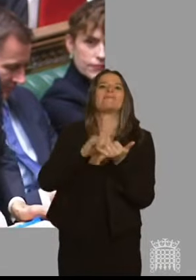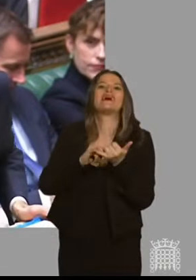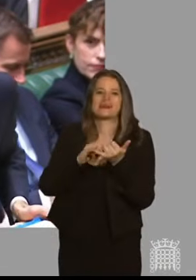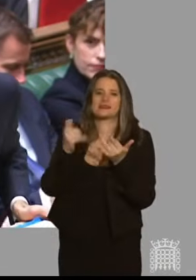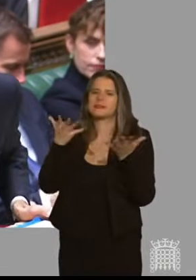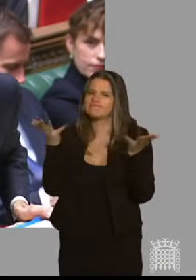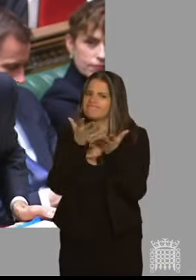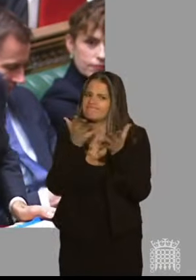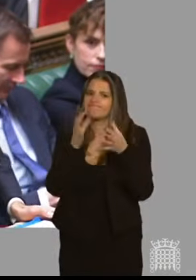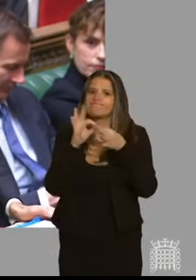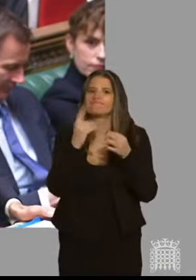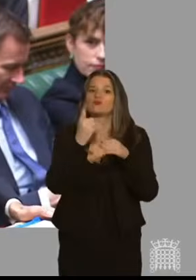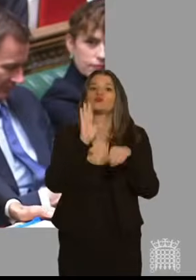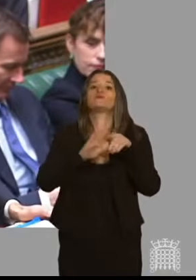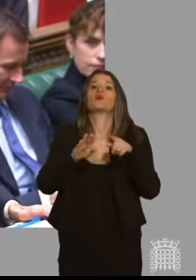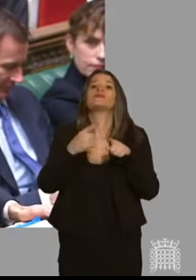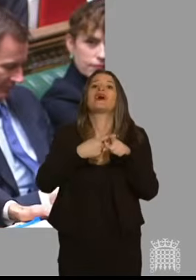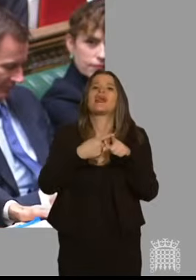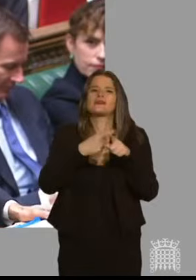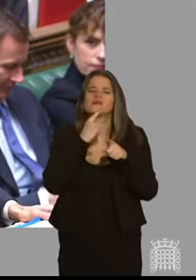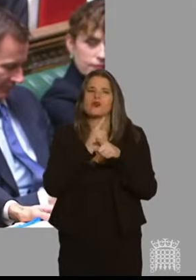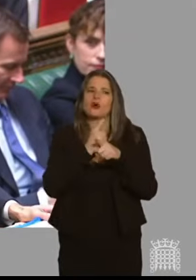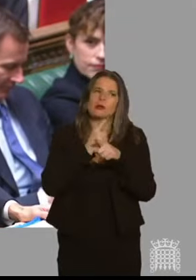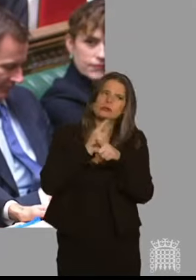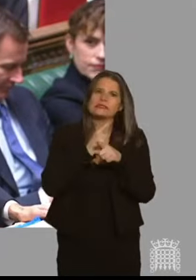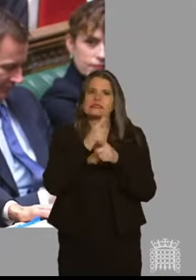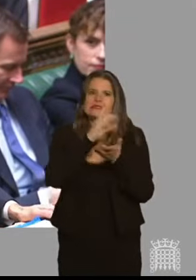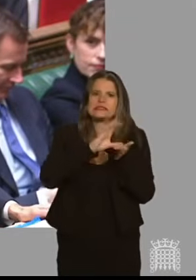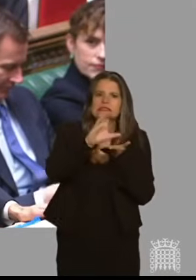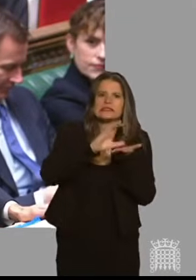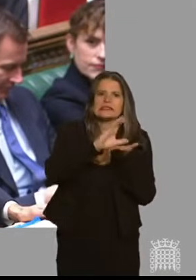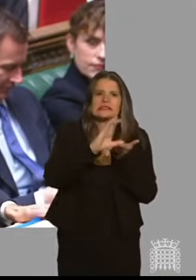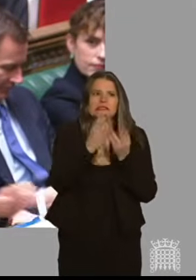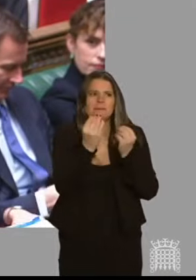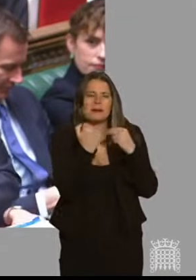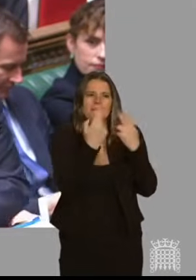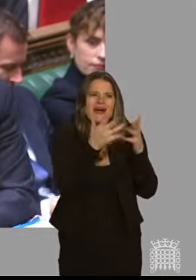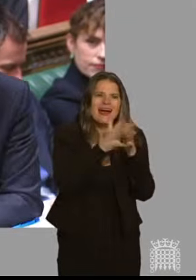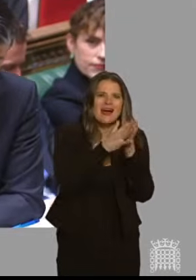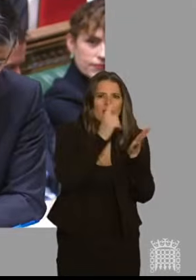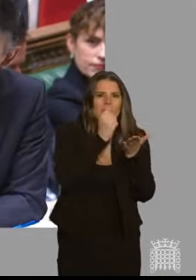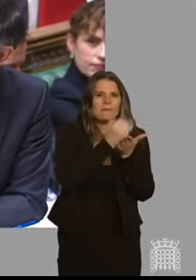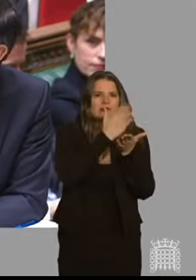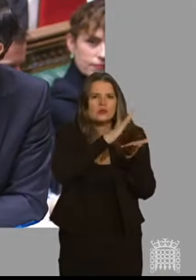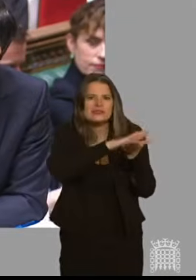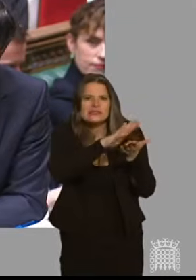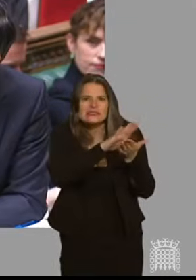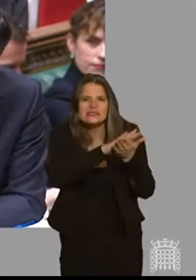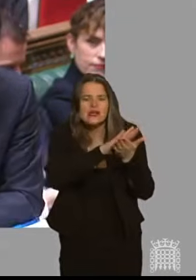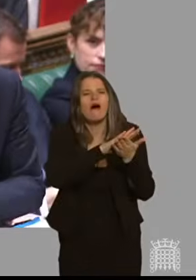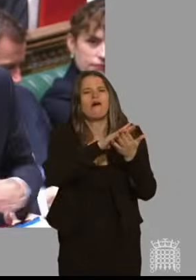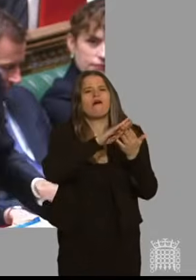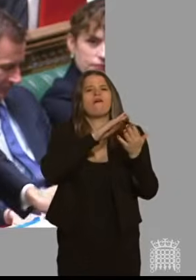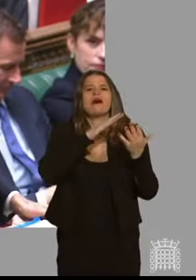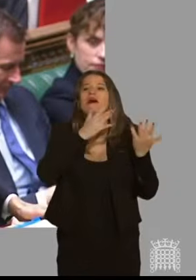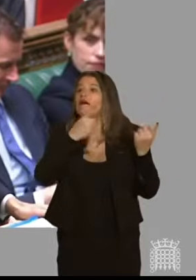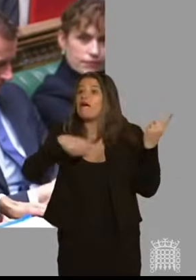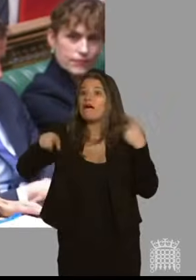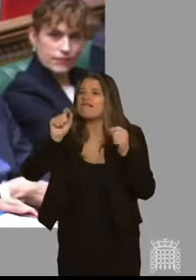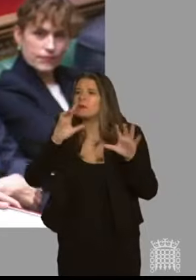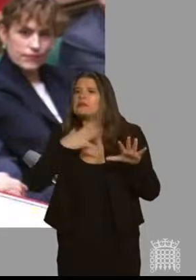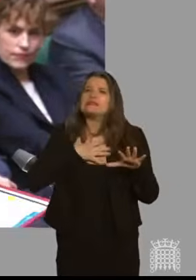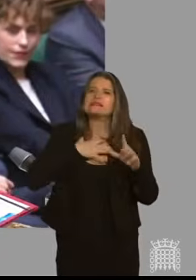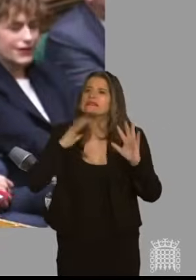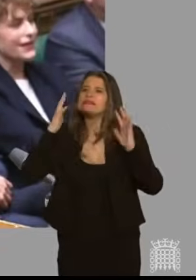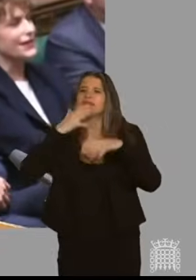also proudly tell him that we are talking to the Rugby Football Union and the Premiership League to secure not just the future of rugby union, but also his local